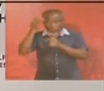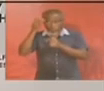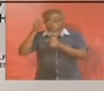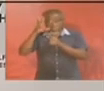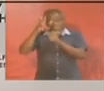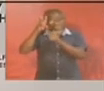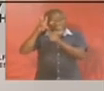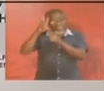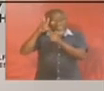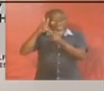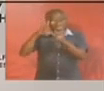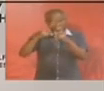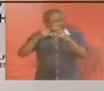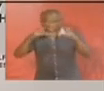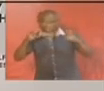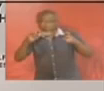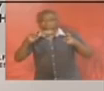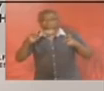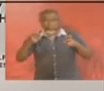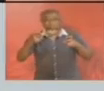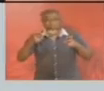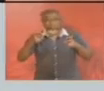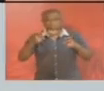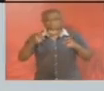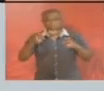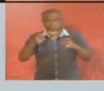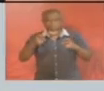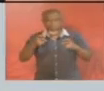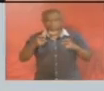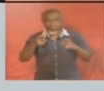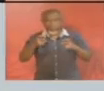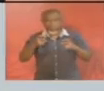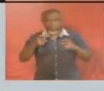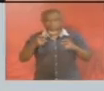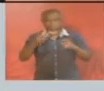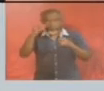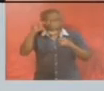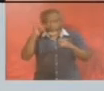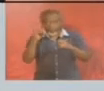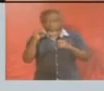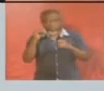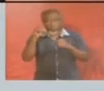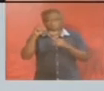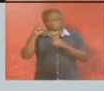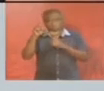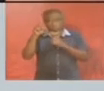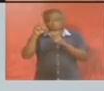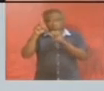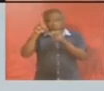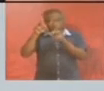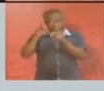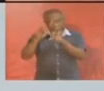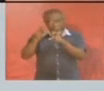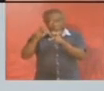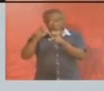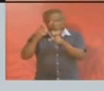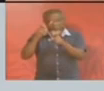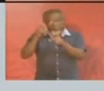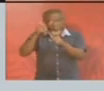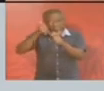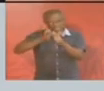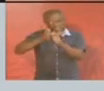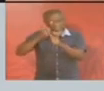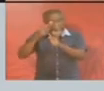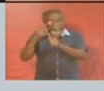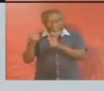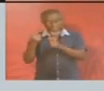number. And it has boiled down to 1 case per million. Similar to the AstraZeneca. Let me ask a question. What would have been the death